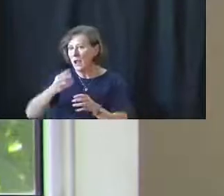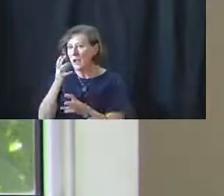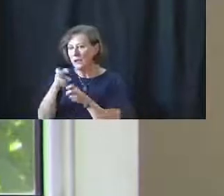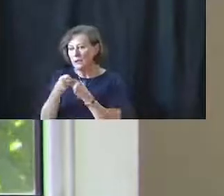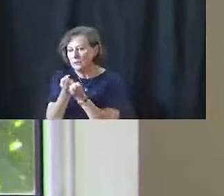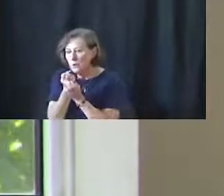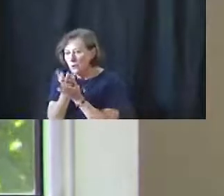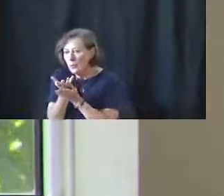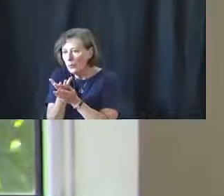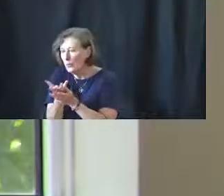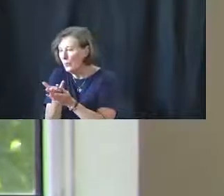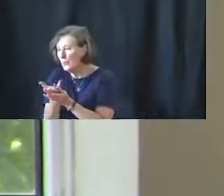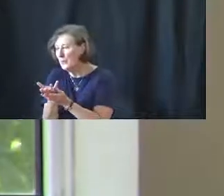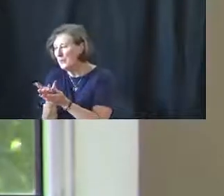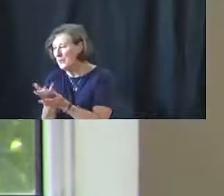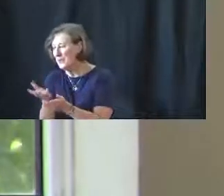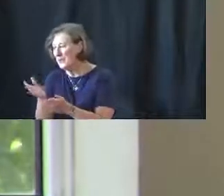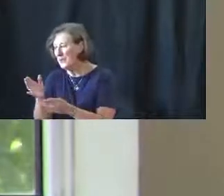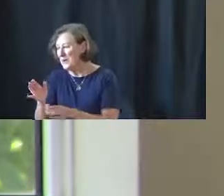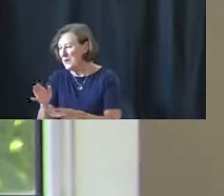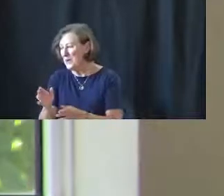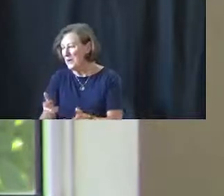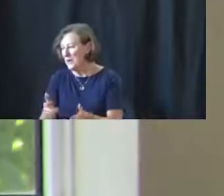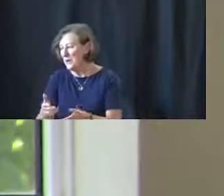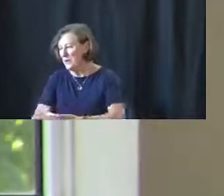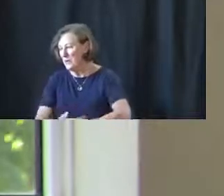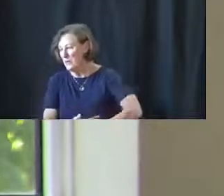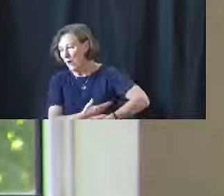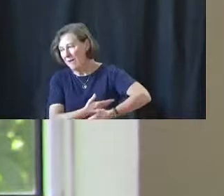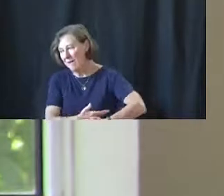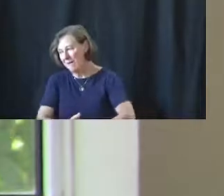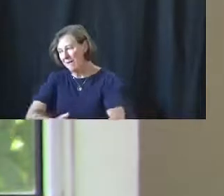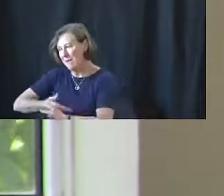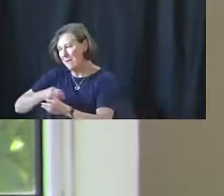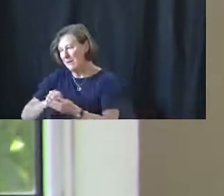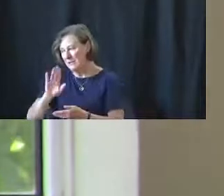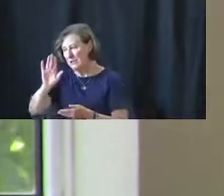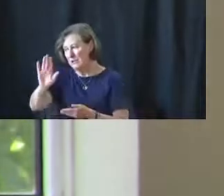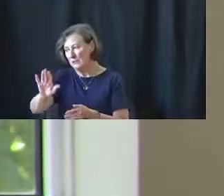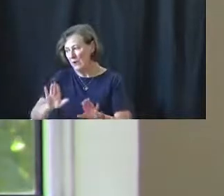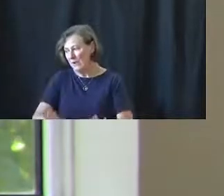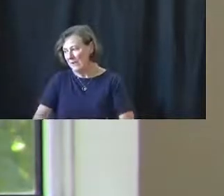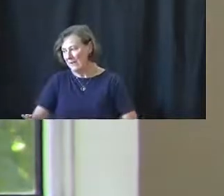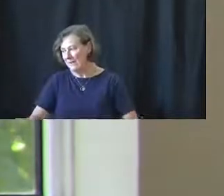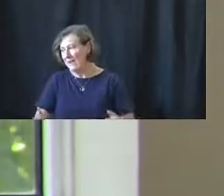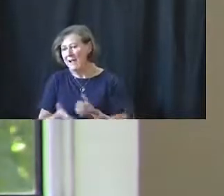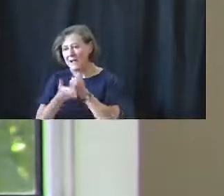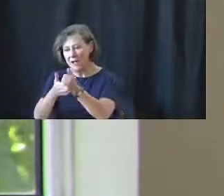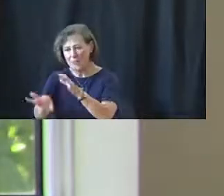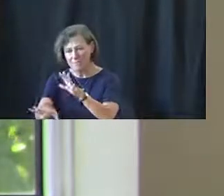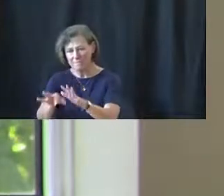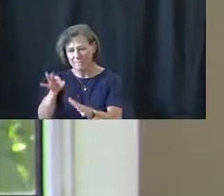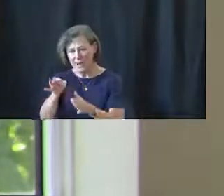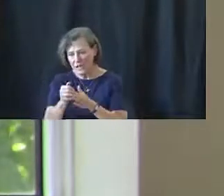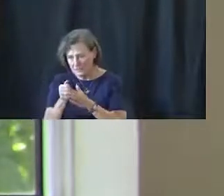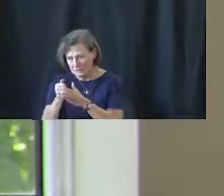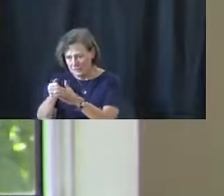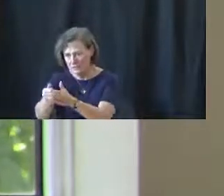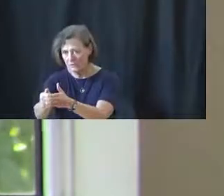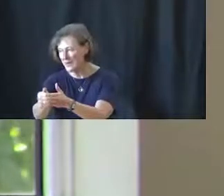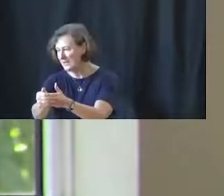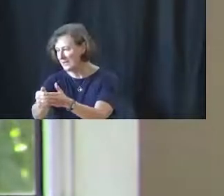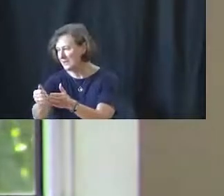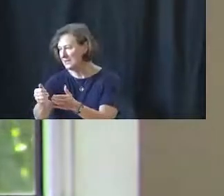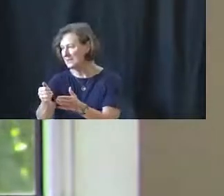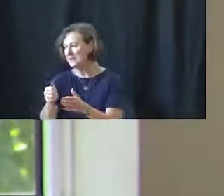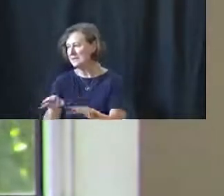away. Rock him in your children's hands and help him find his way.